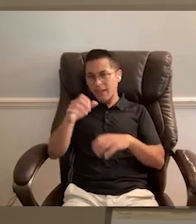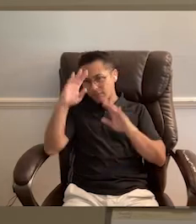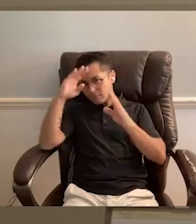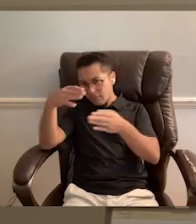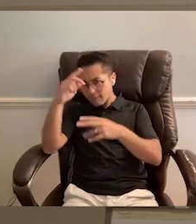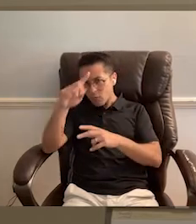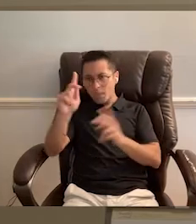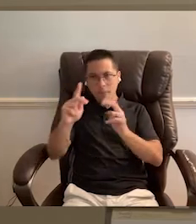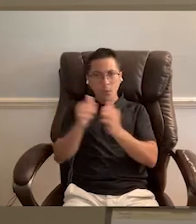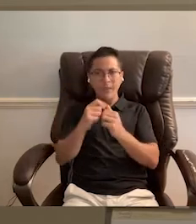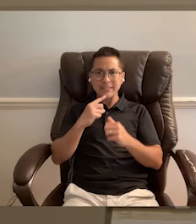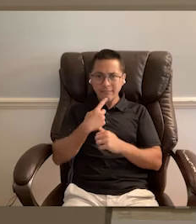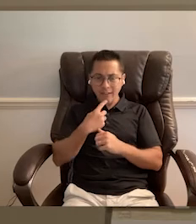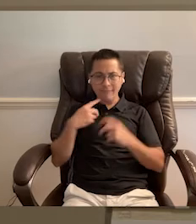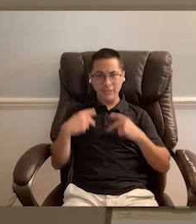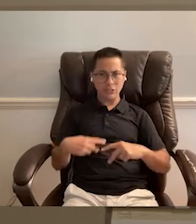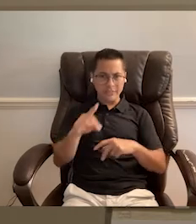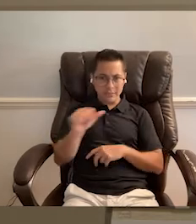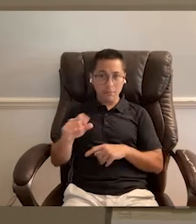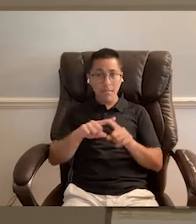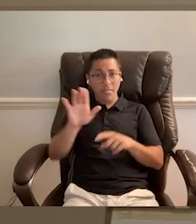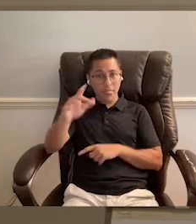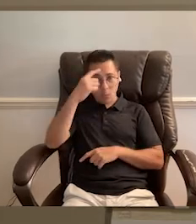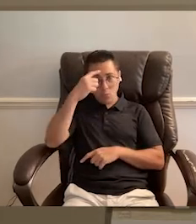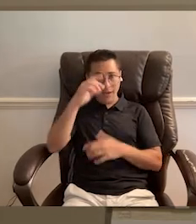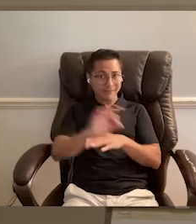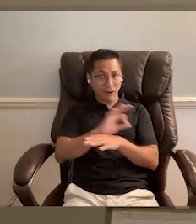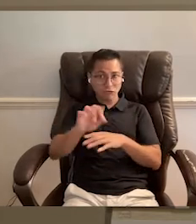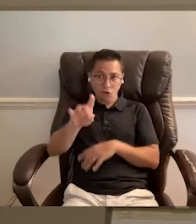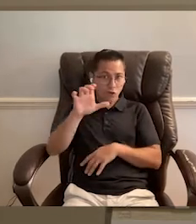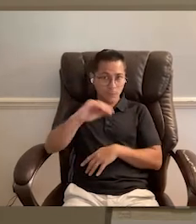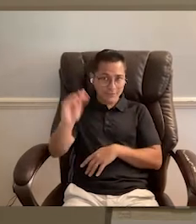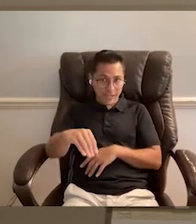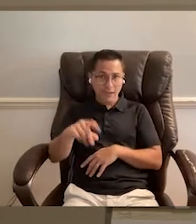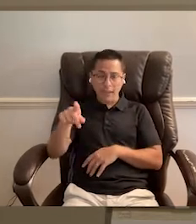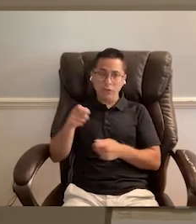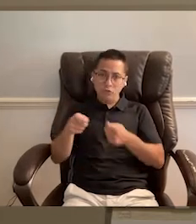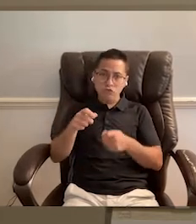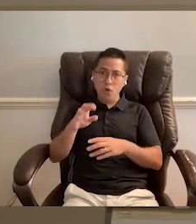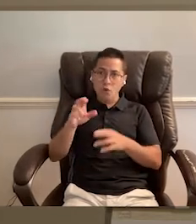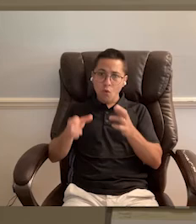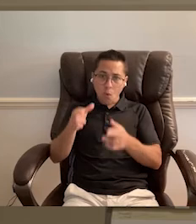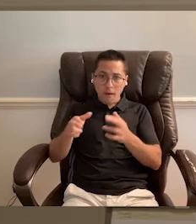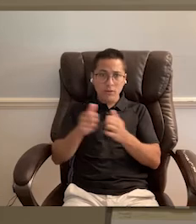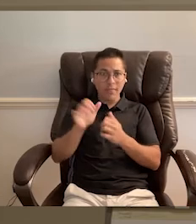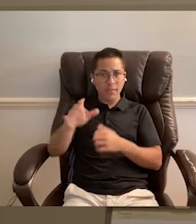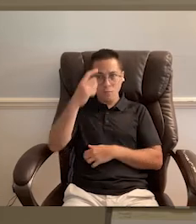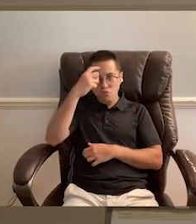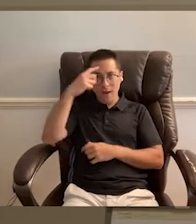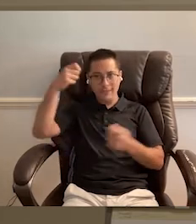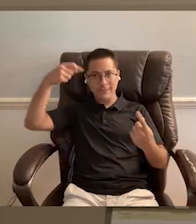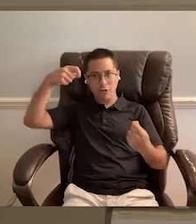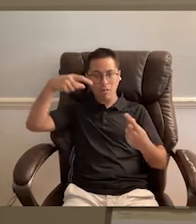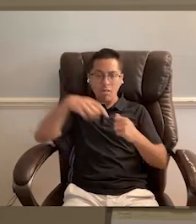grasp this bottle and bring it towards him. And once we identify the object and